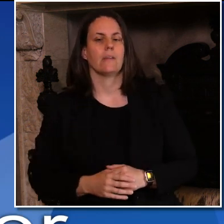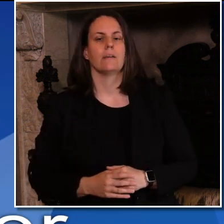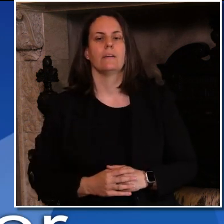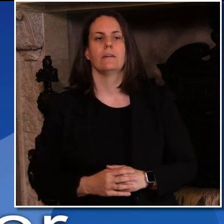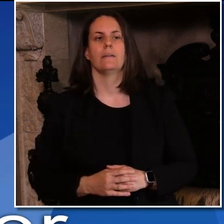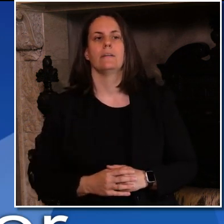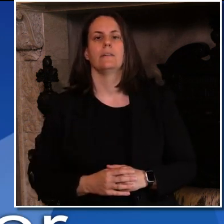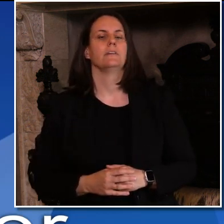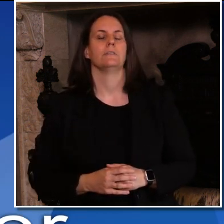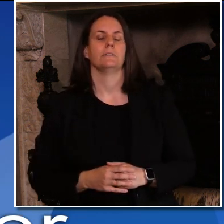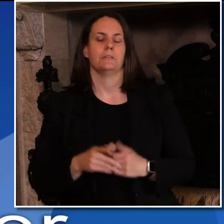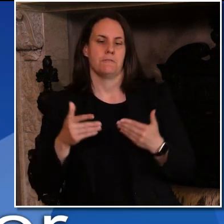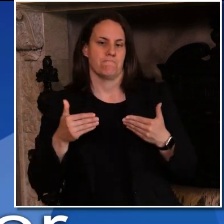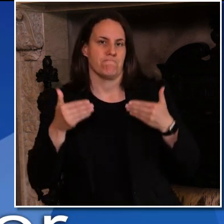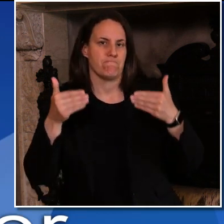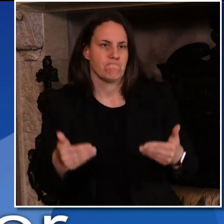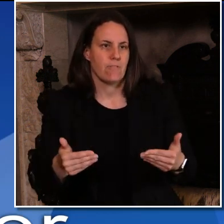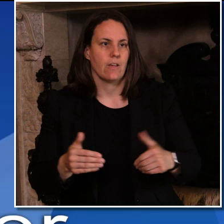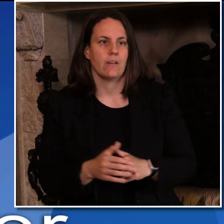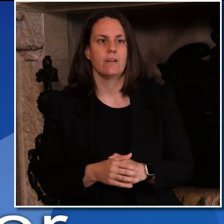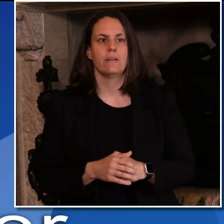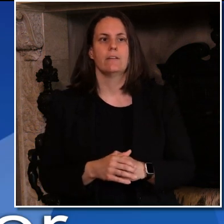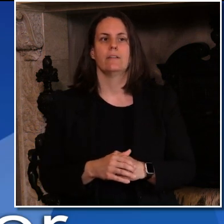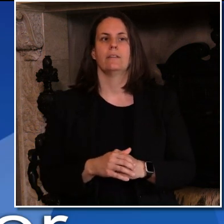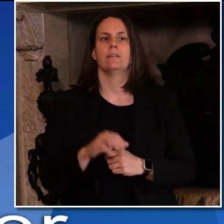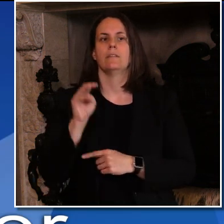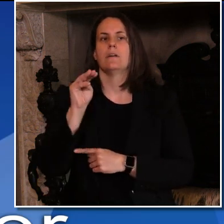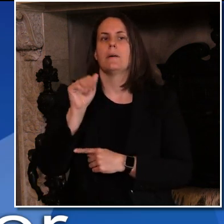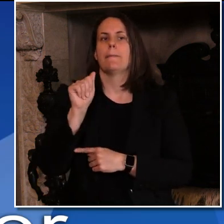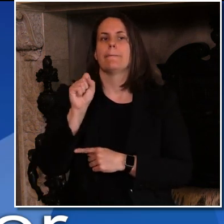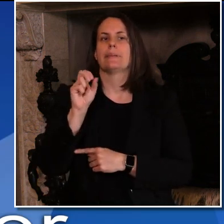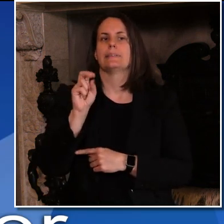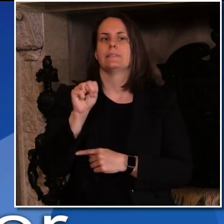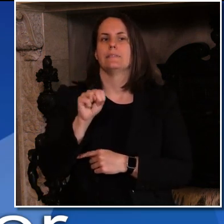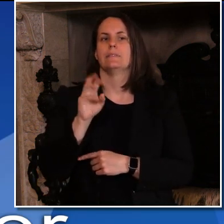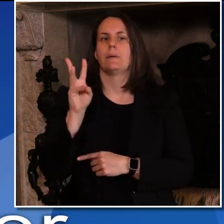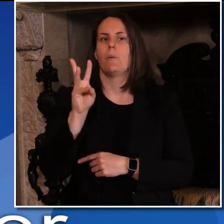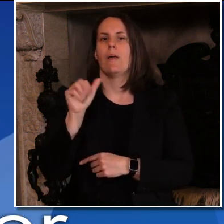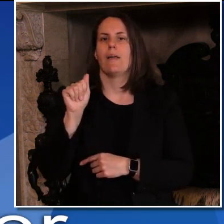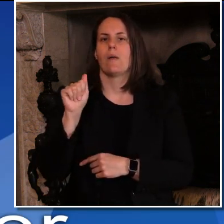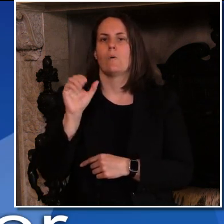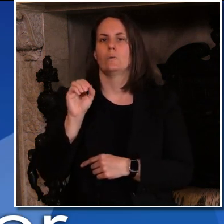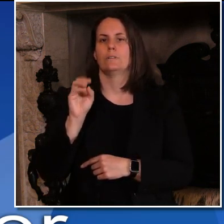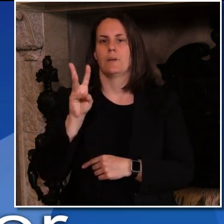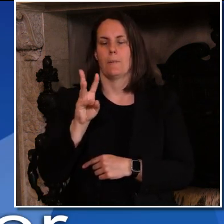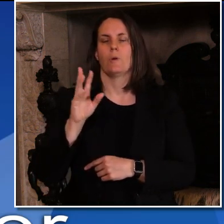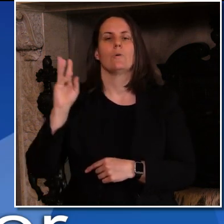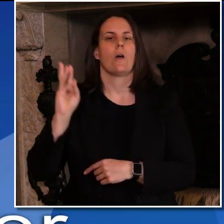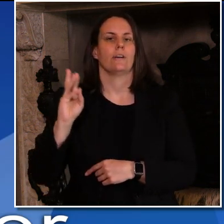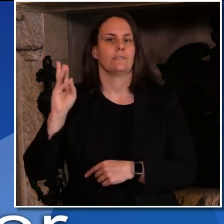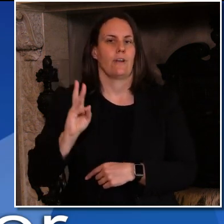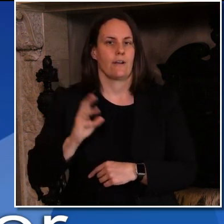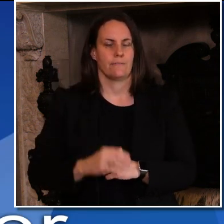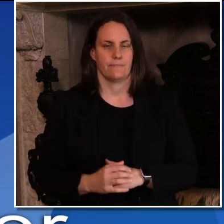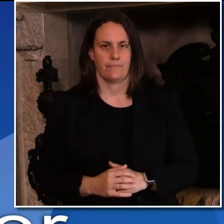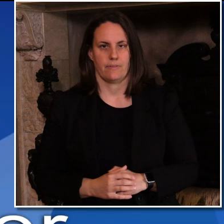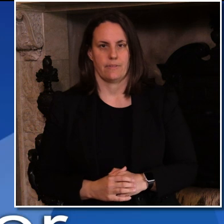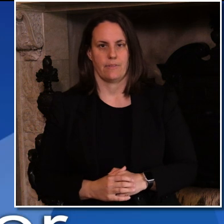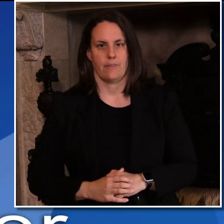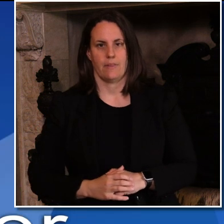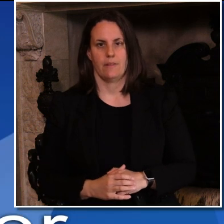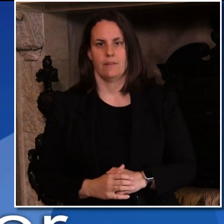Okay, we'll move on then to Mason Dowling from WAOW TV in Wausau. Mason?